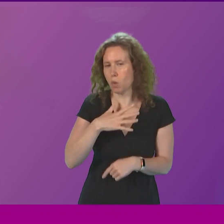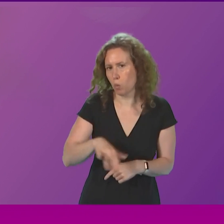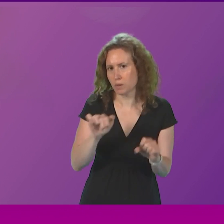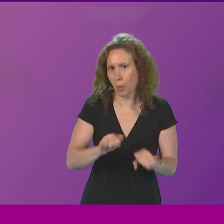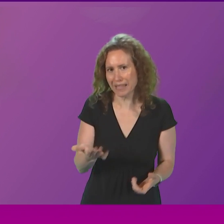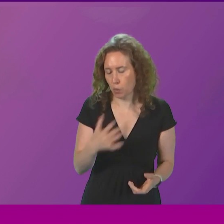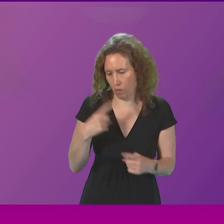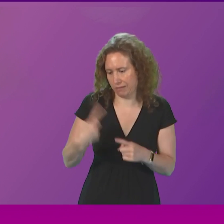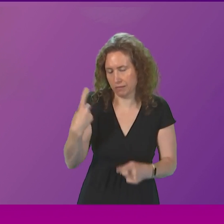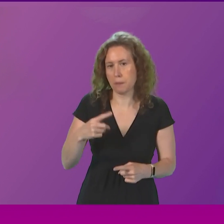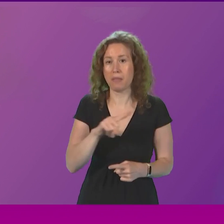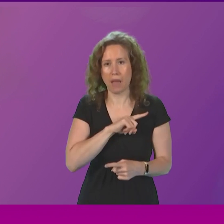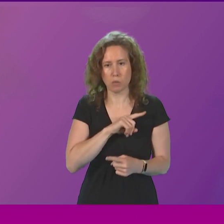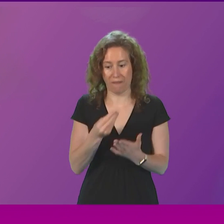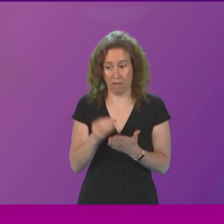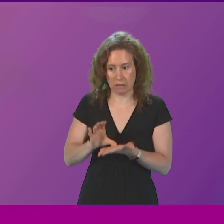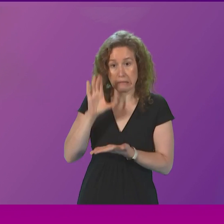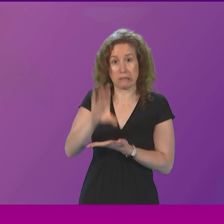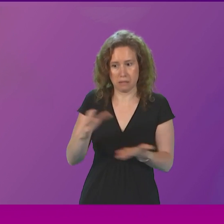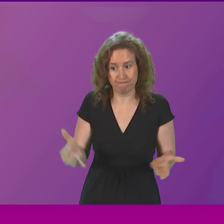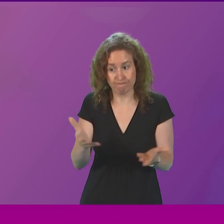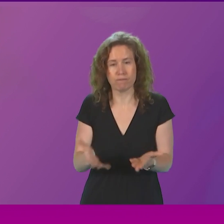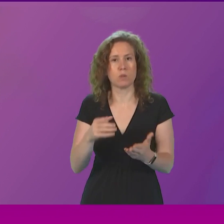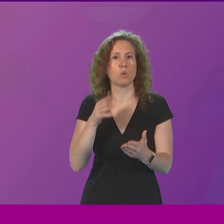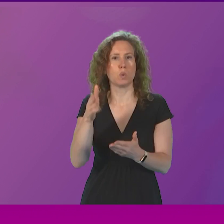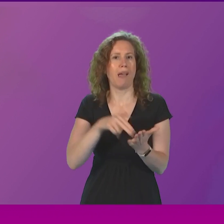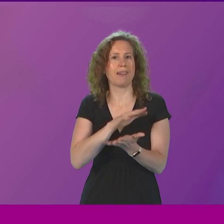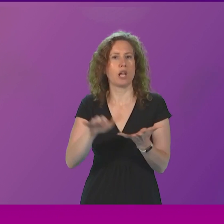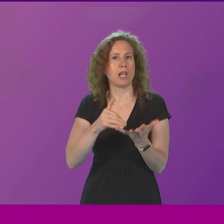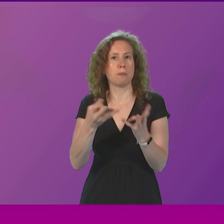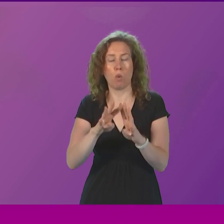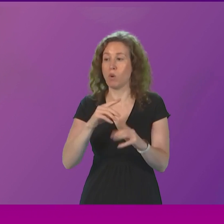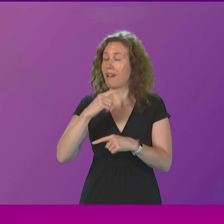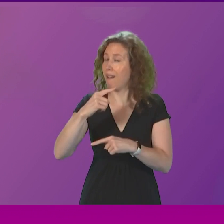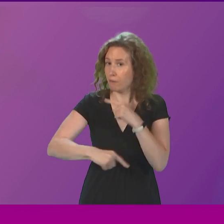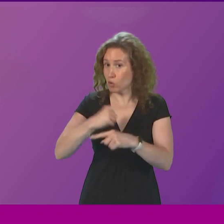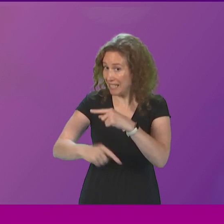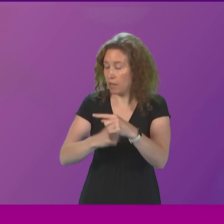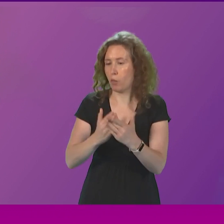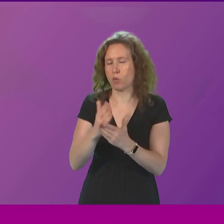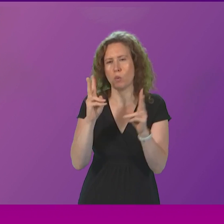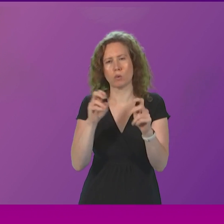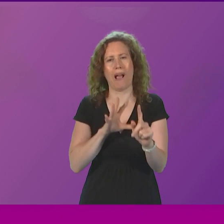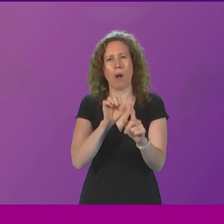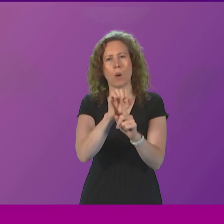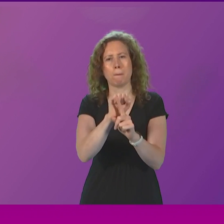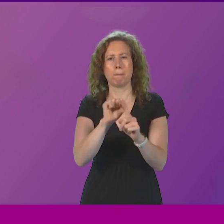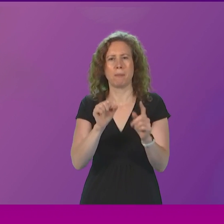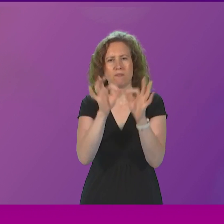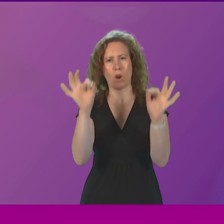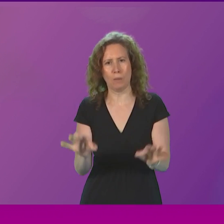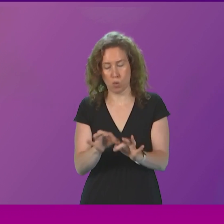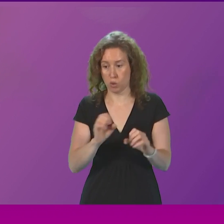would like, but that is why funding is being provided to NHS boards annually through our outcomes framework to deliver on a range of